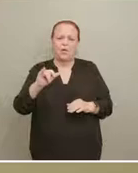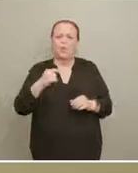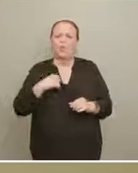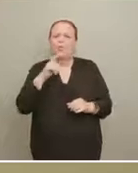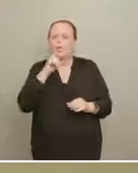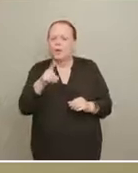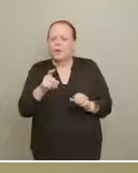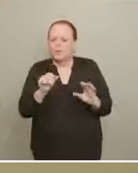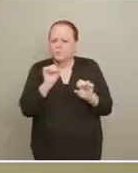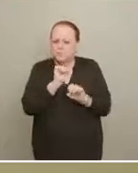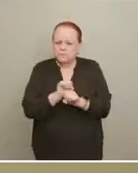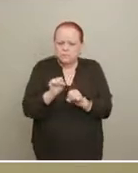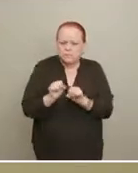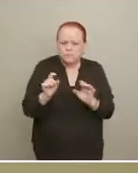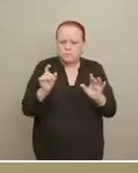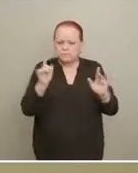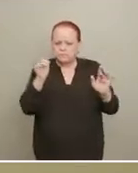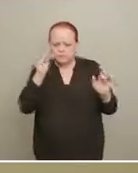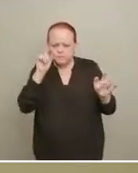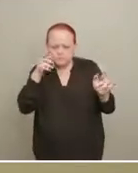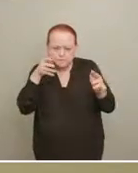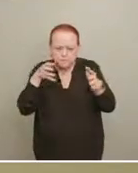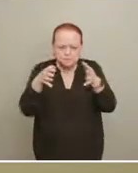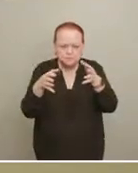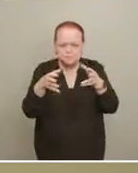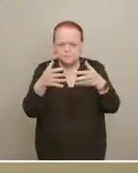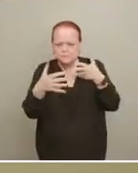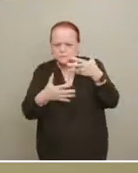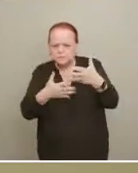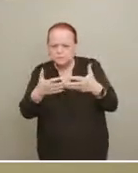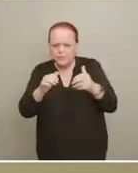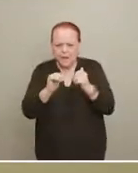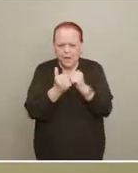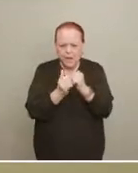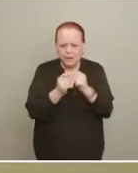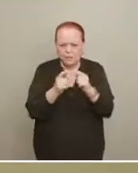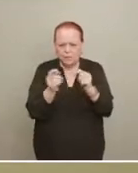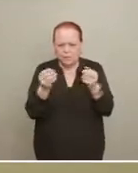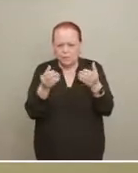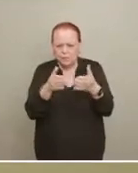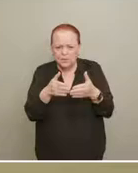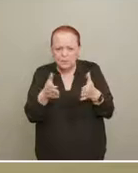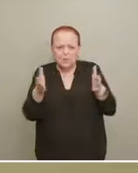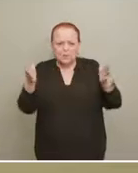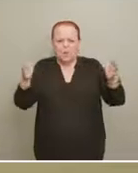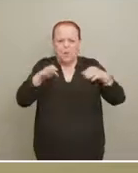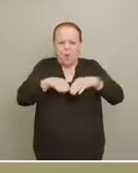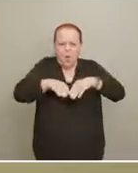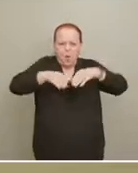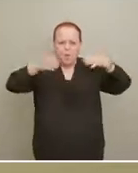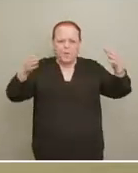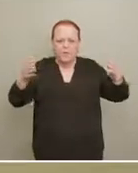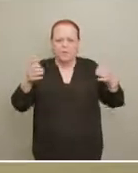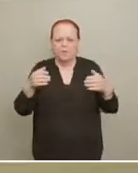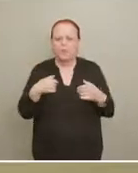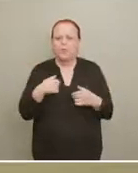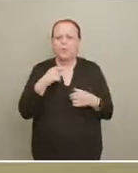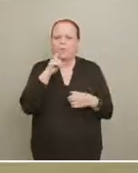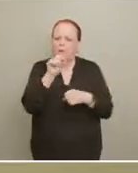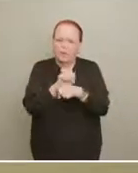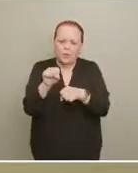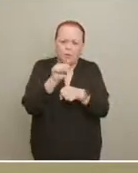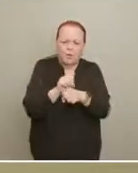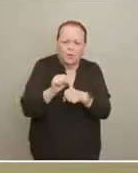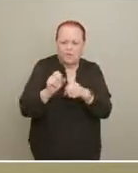methodical about how we open this to an expanded circle of the community. Okay. So it's been very intentional that for the first run of